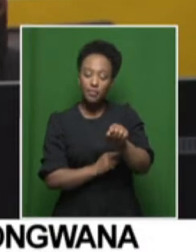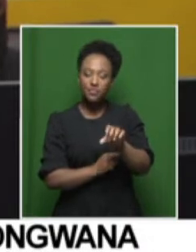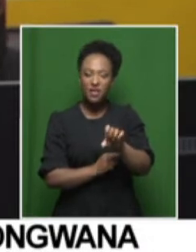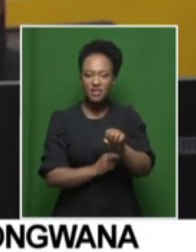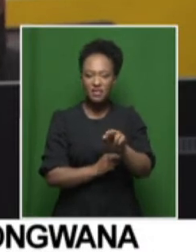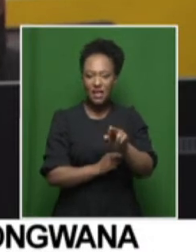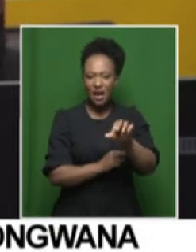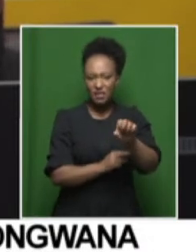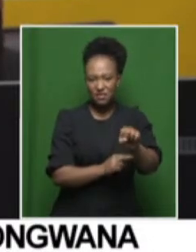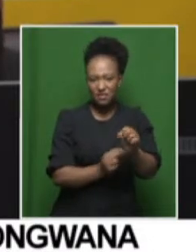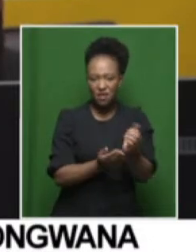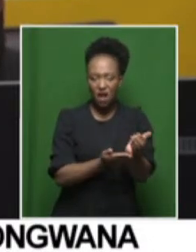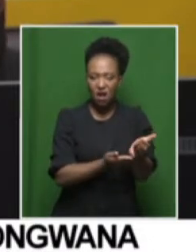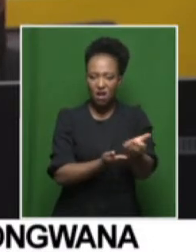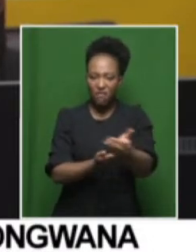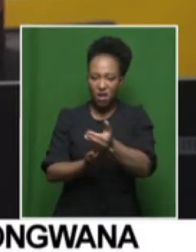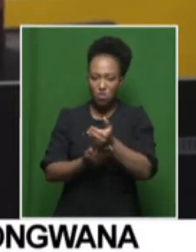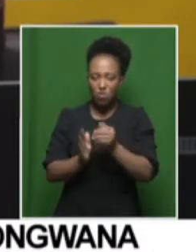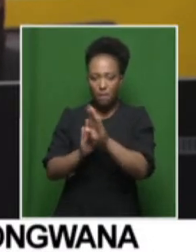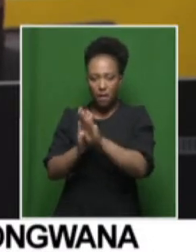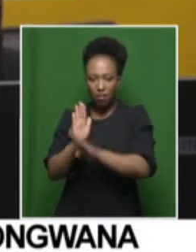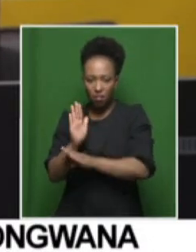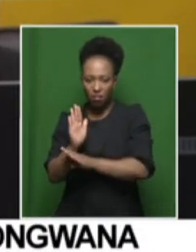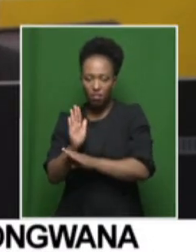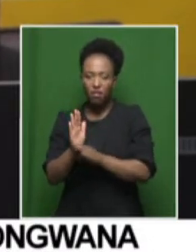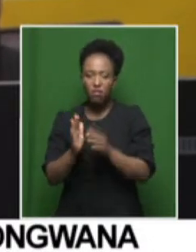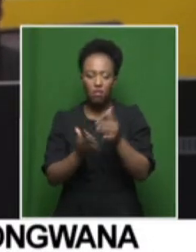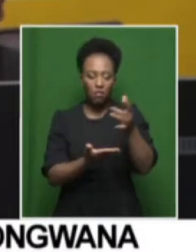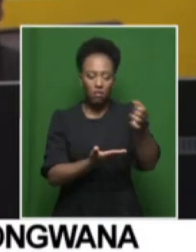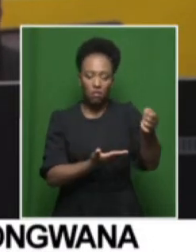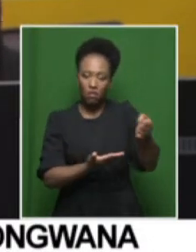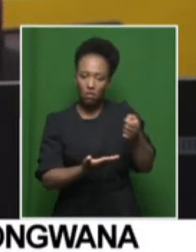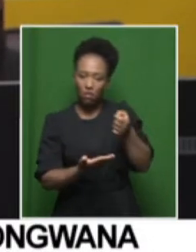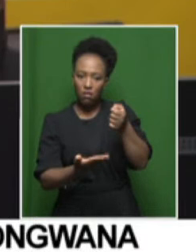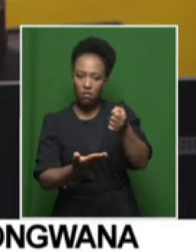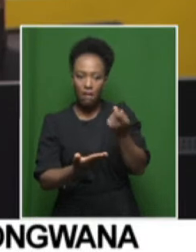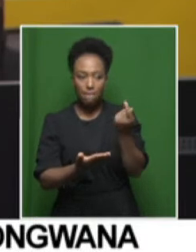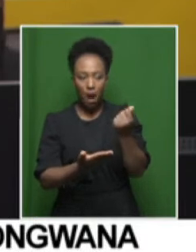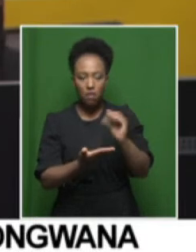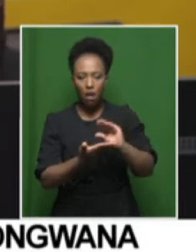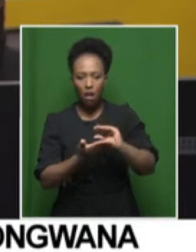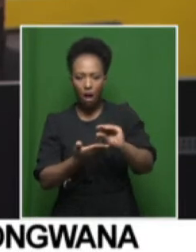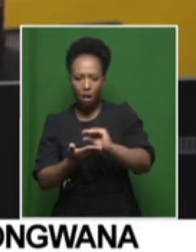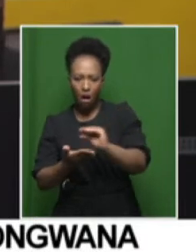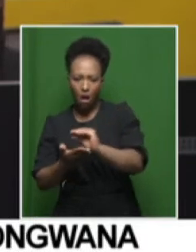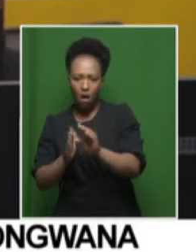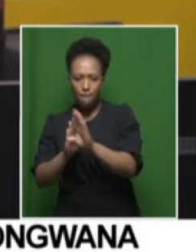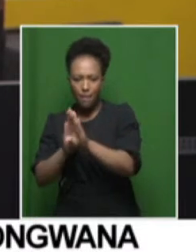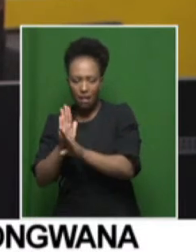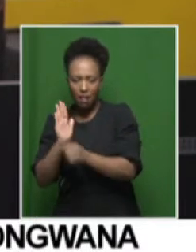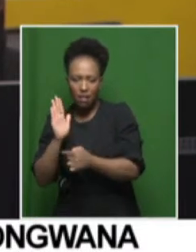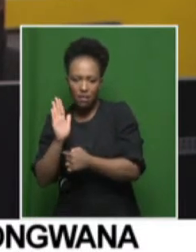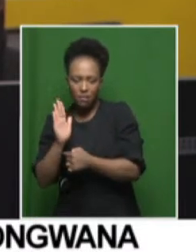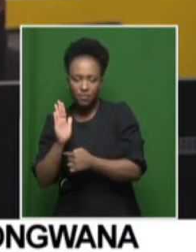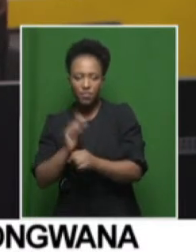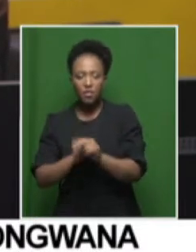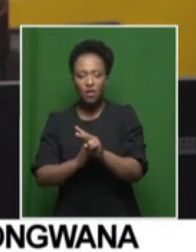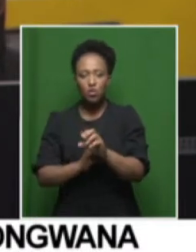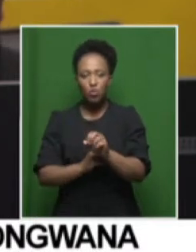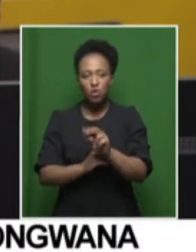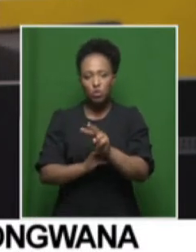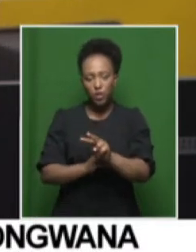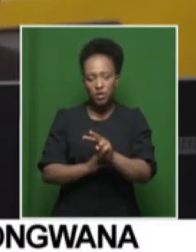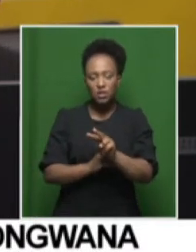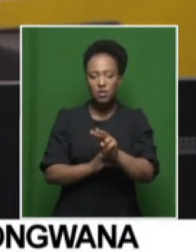the 2022 Appropriation Bill, the second Adjustment Appropriation